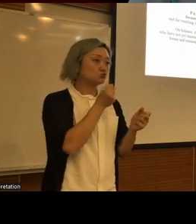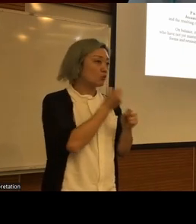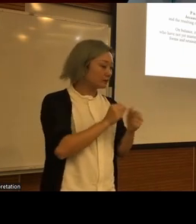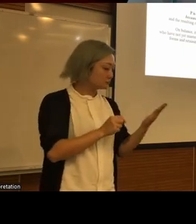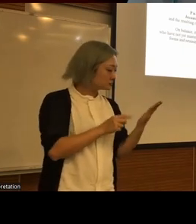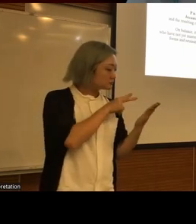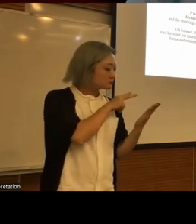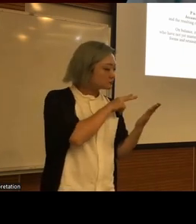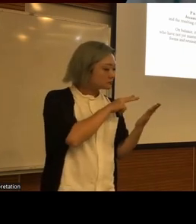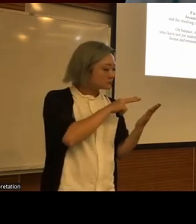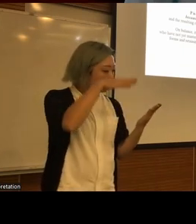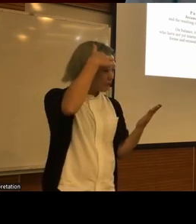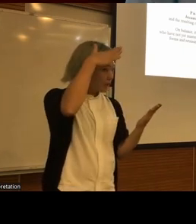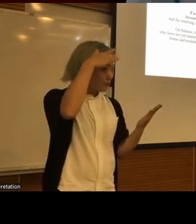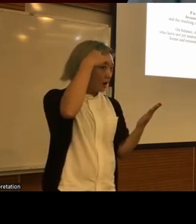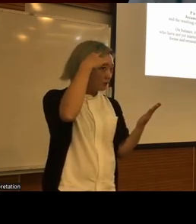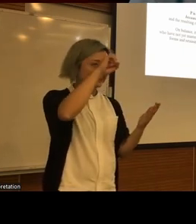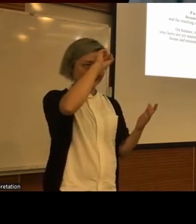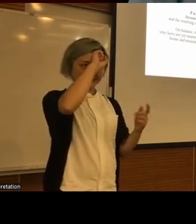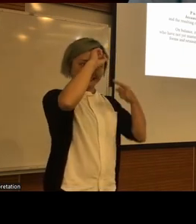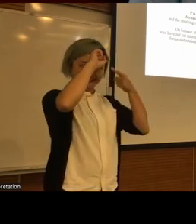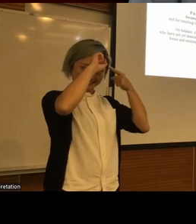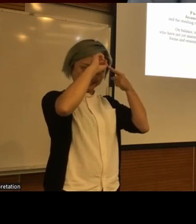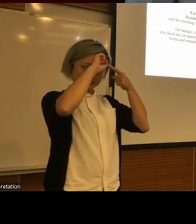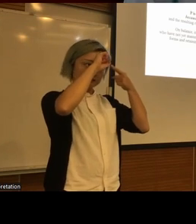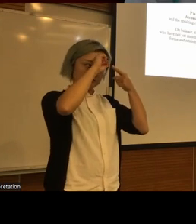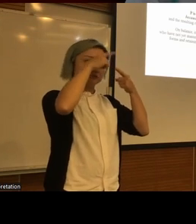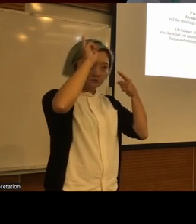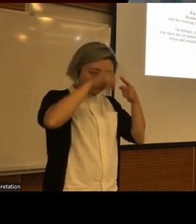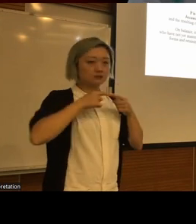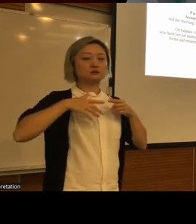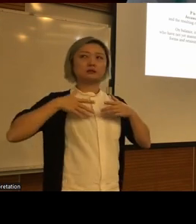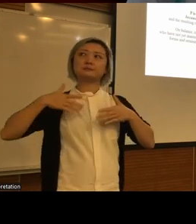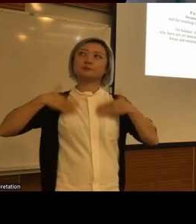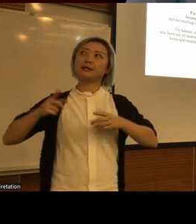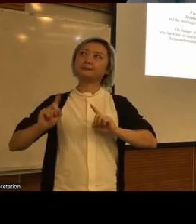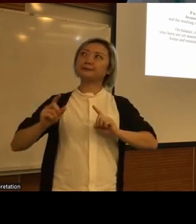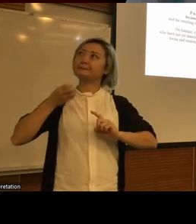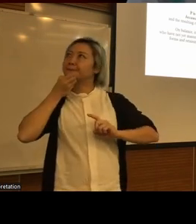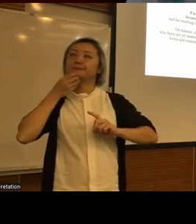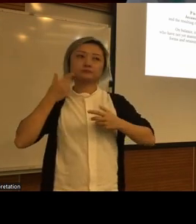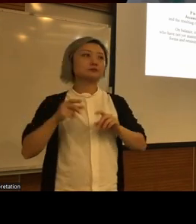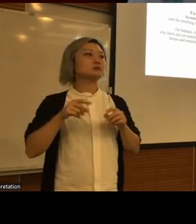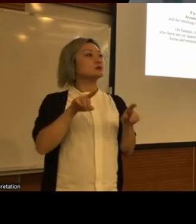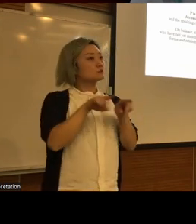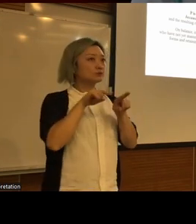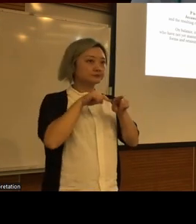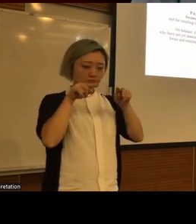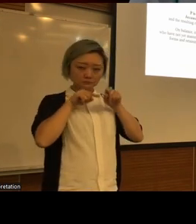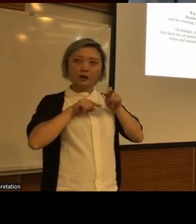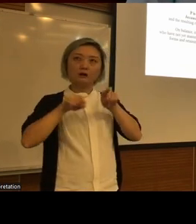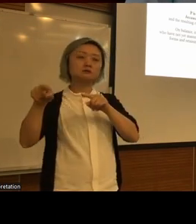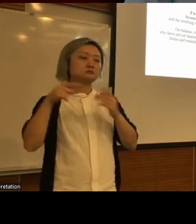the full sentence or the full clause so that you can decide how you're going to reformulate it, plus again, coordination. So